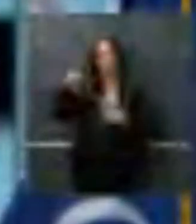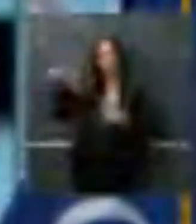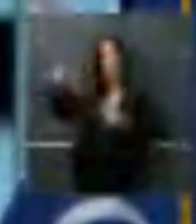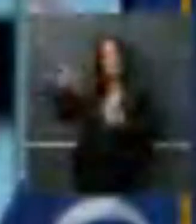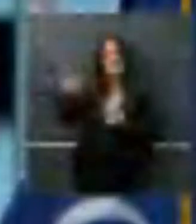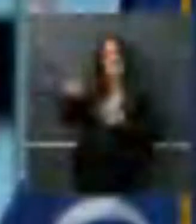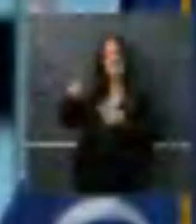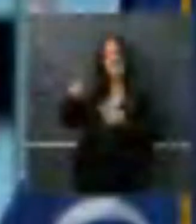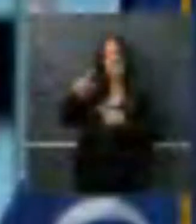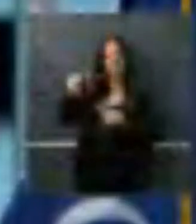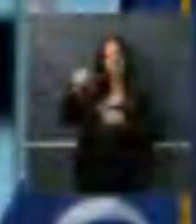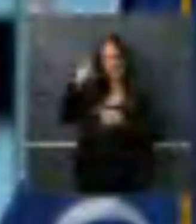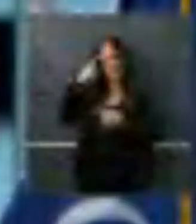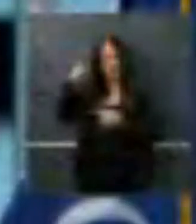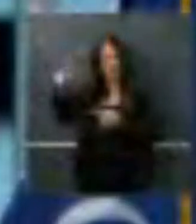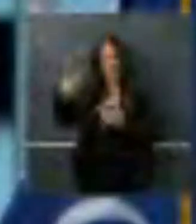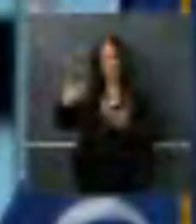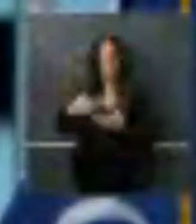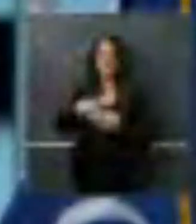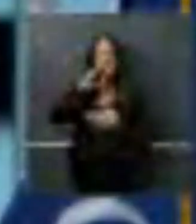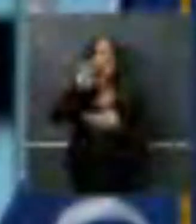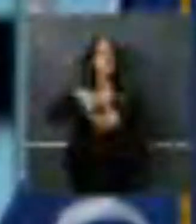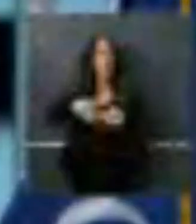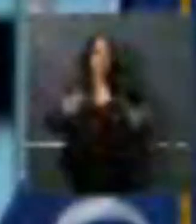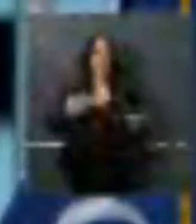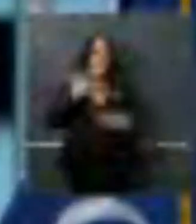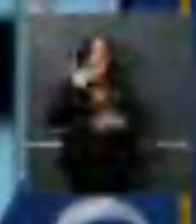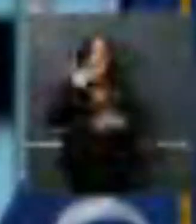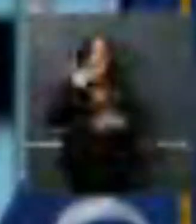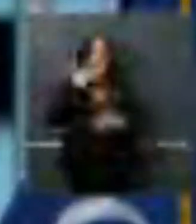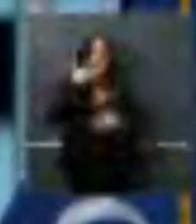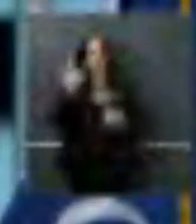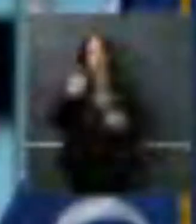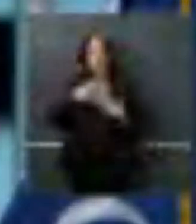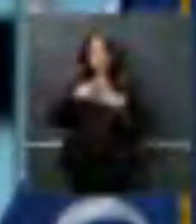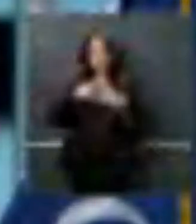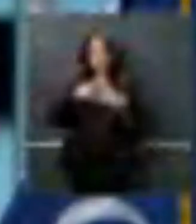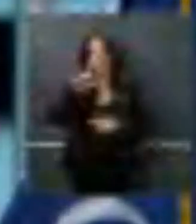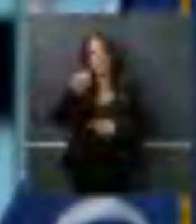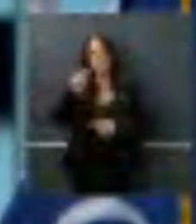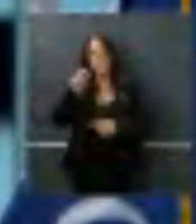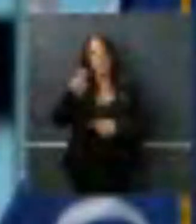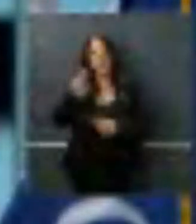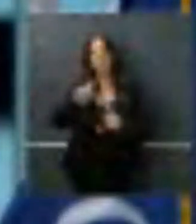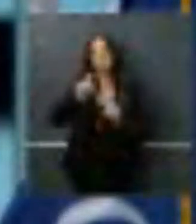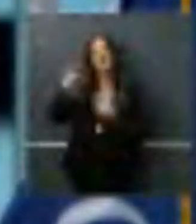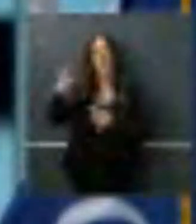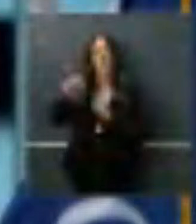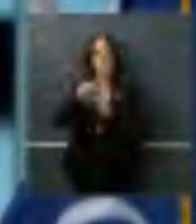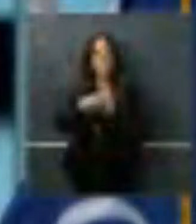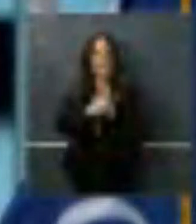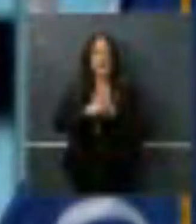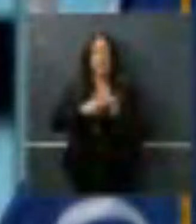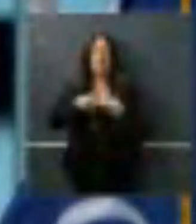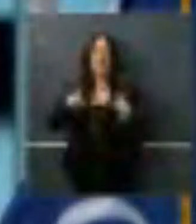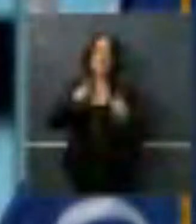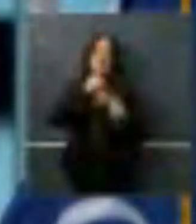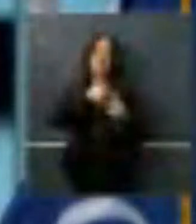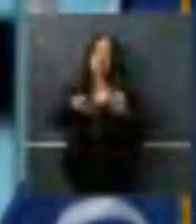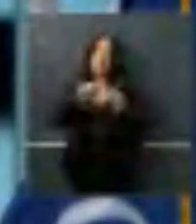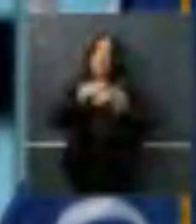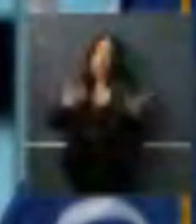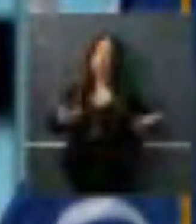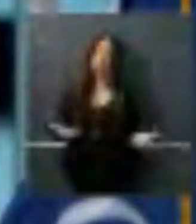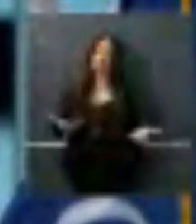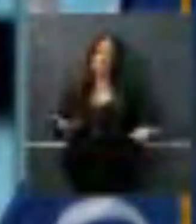state. Interestingly, that's no longer true. After the SALT tax reform, California